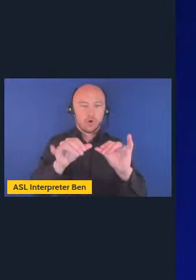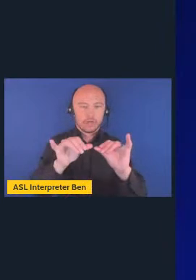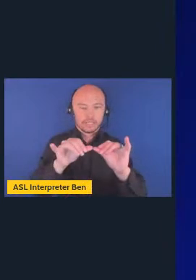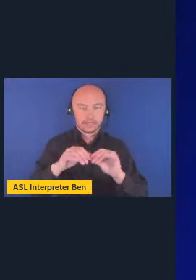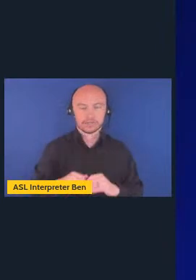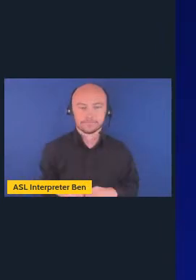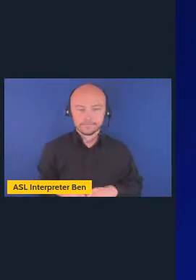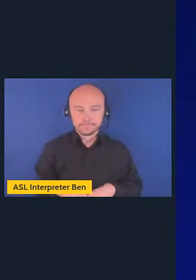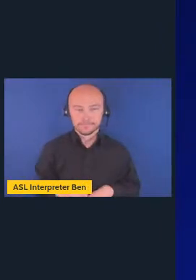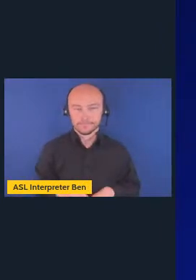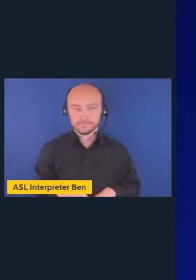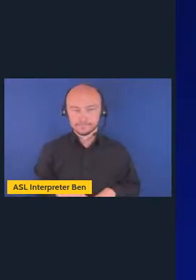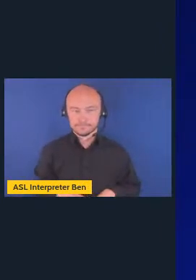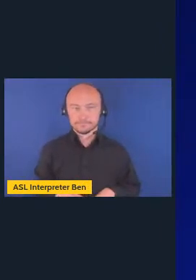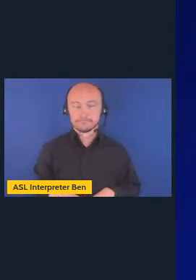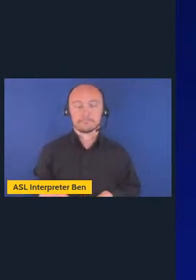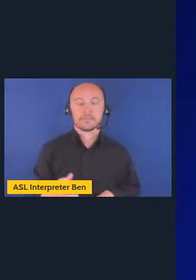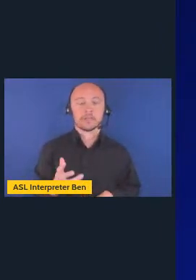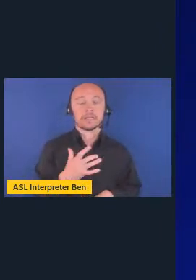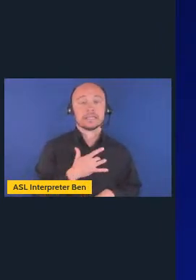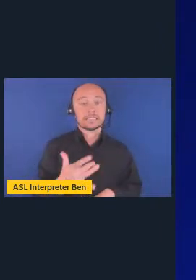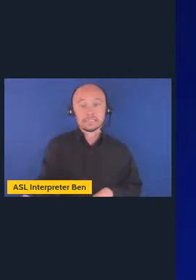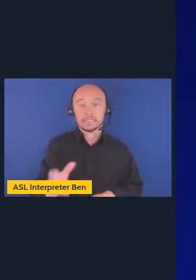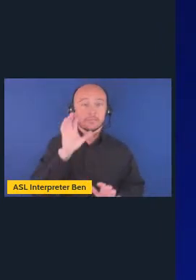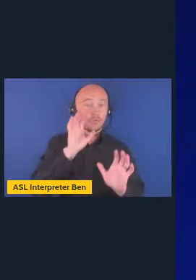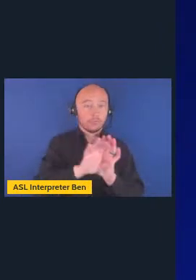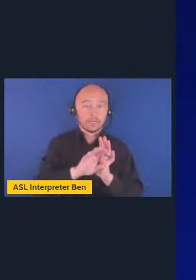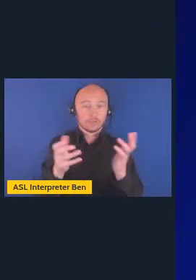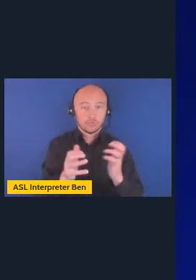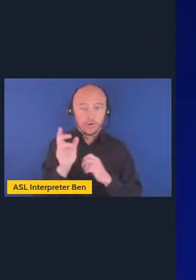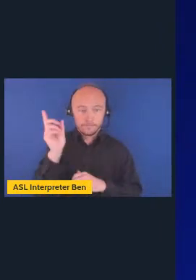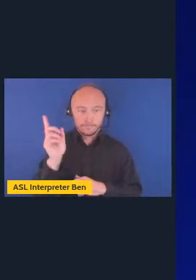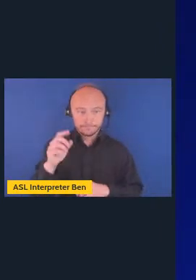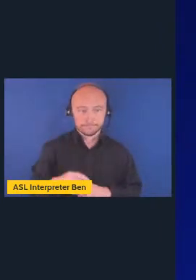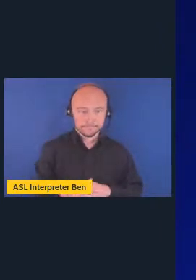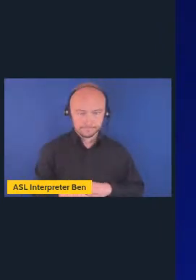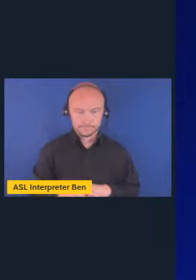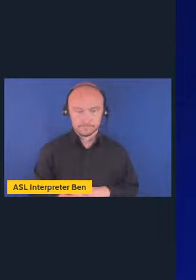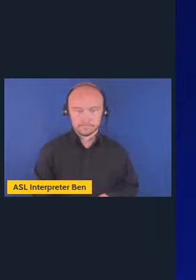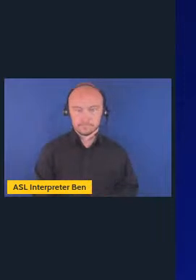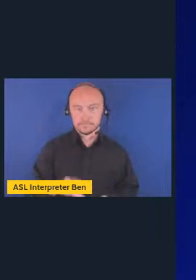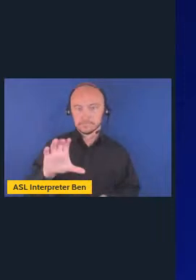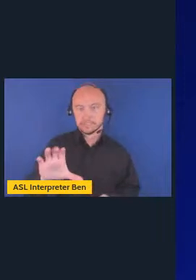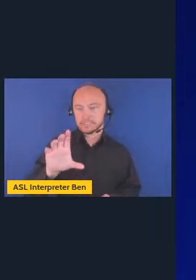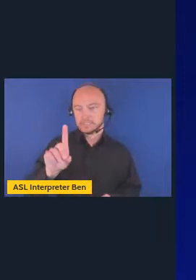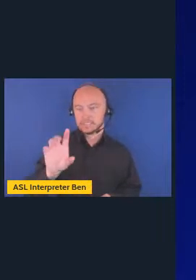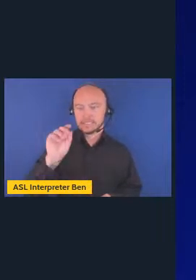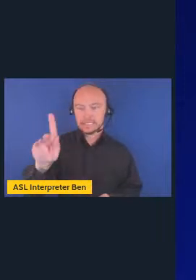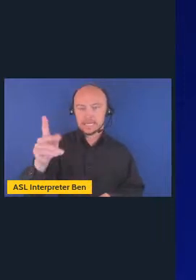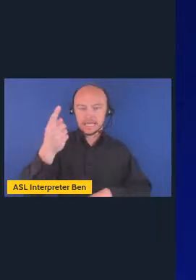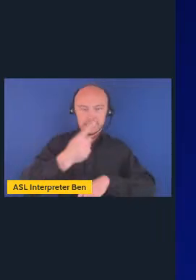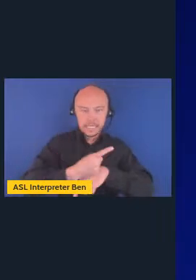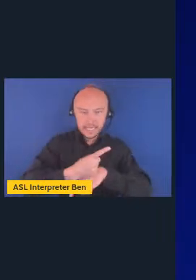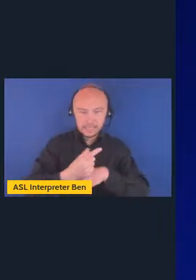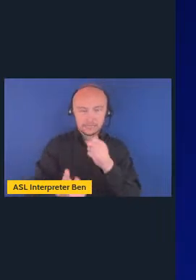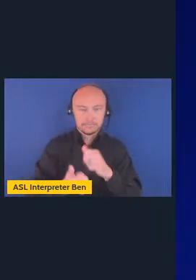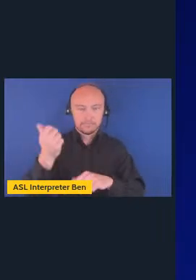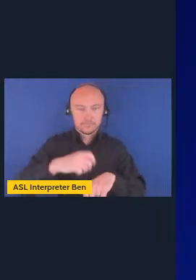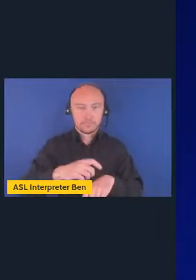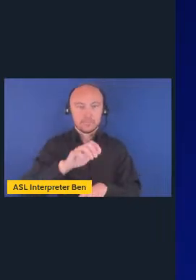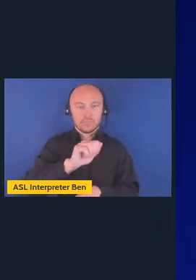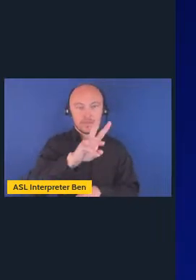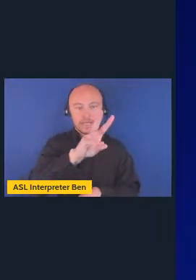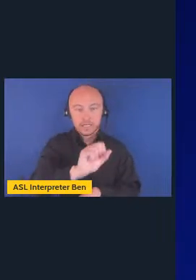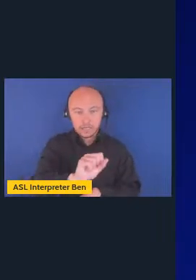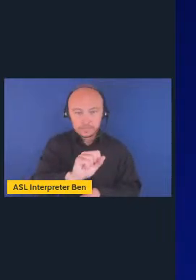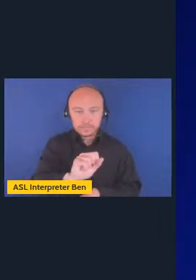is what your typical AWS architecture diagram looks like. Of course, this is CDK day, so many of you are working with AWS and